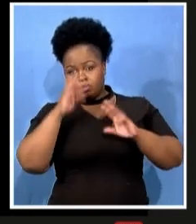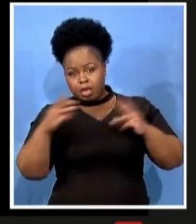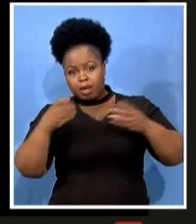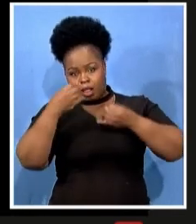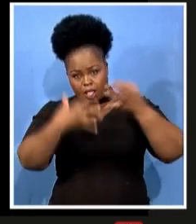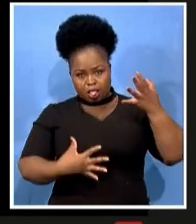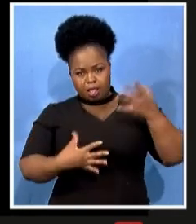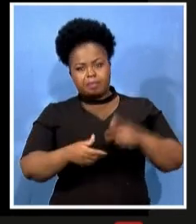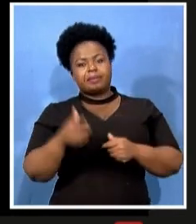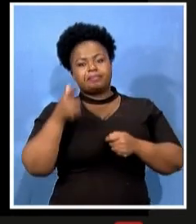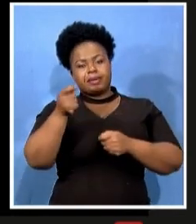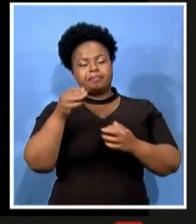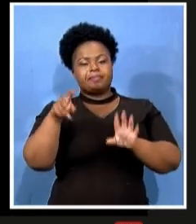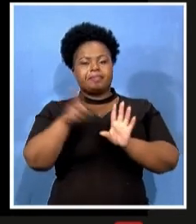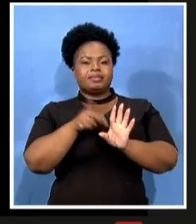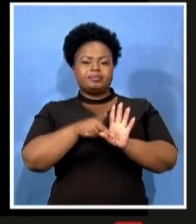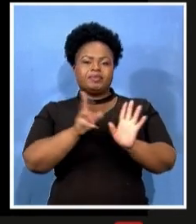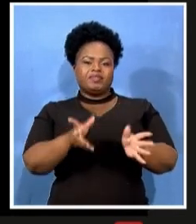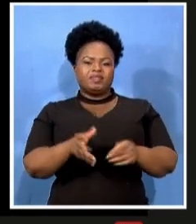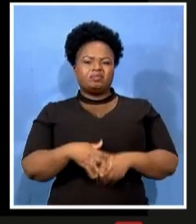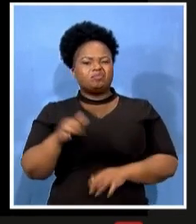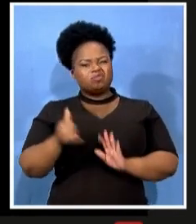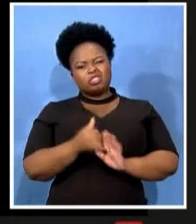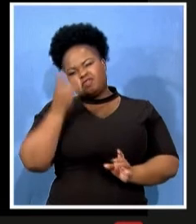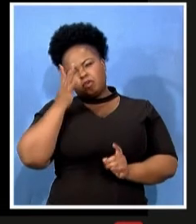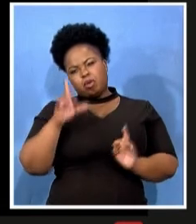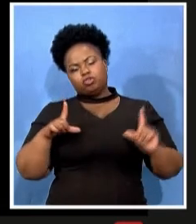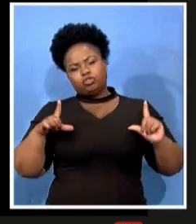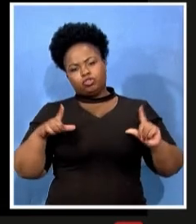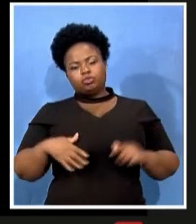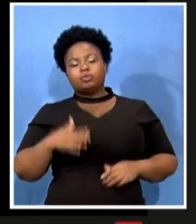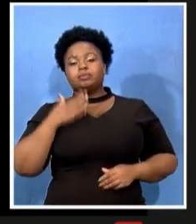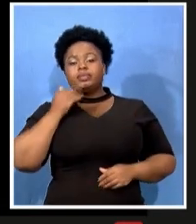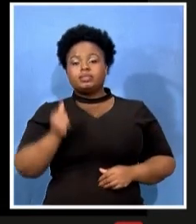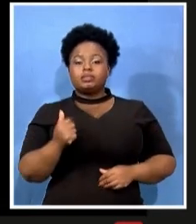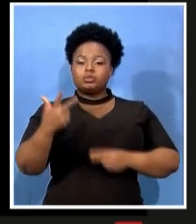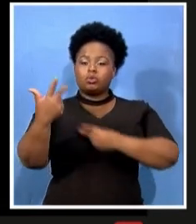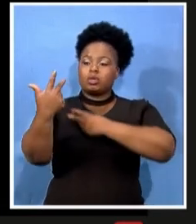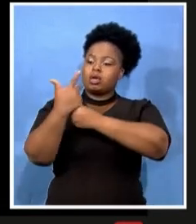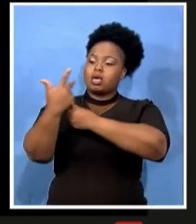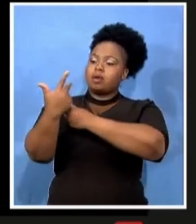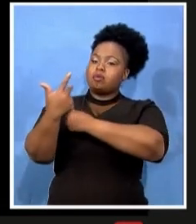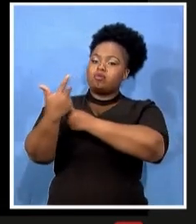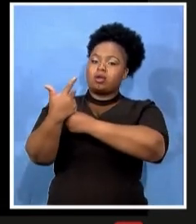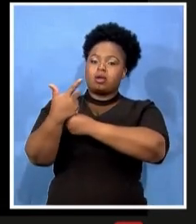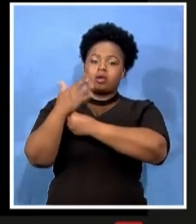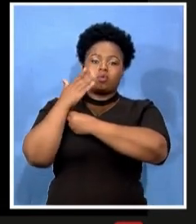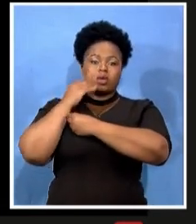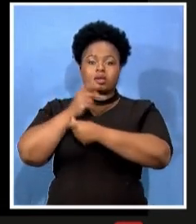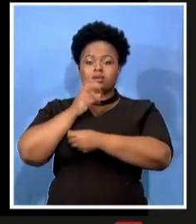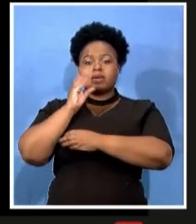you. Please switch on your camera at the time that you are speaking. I'm going